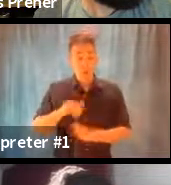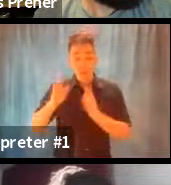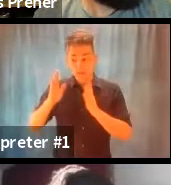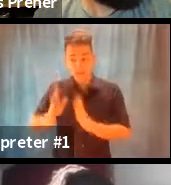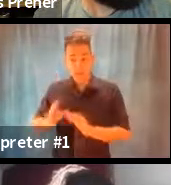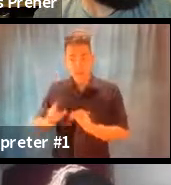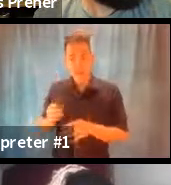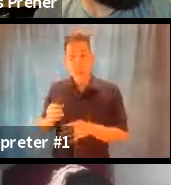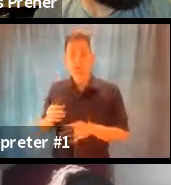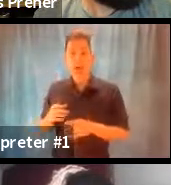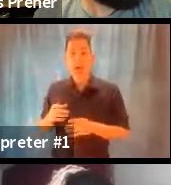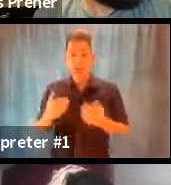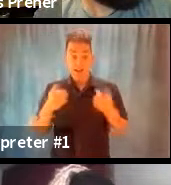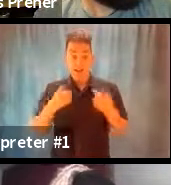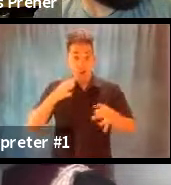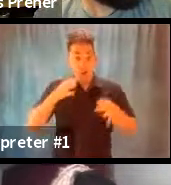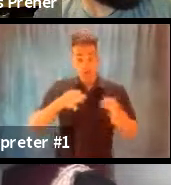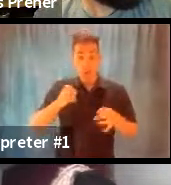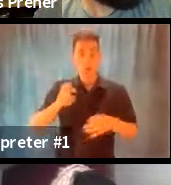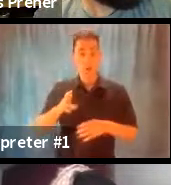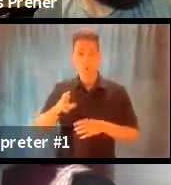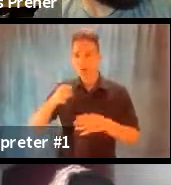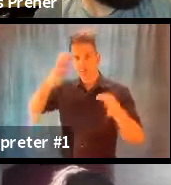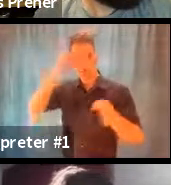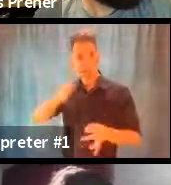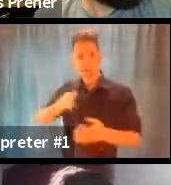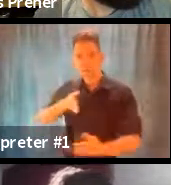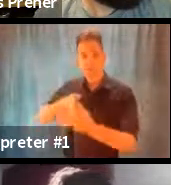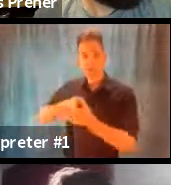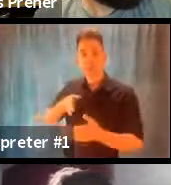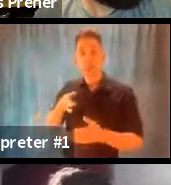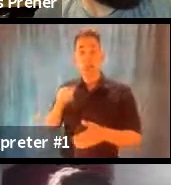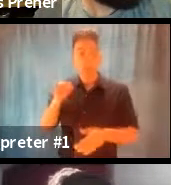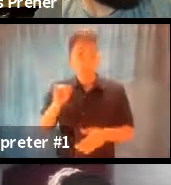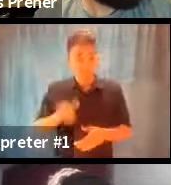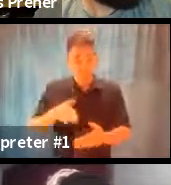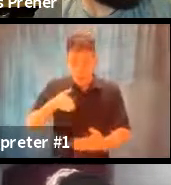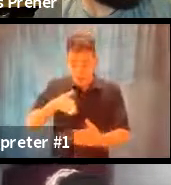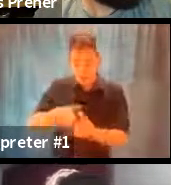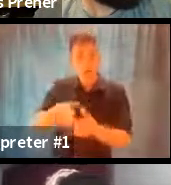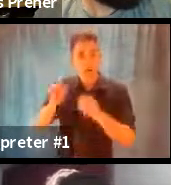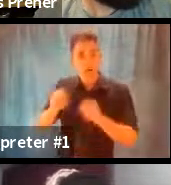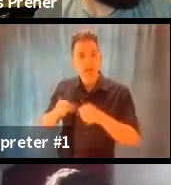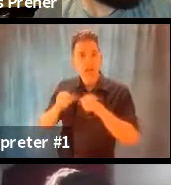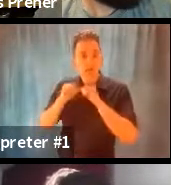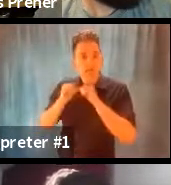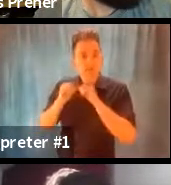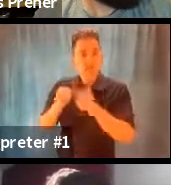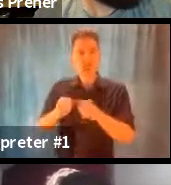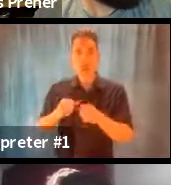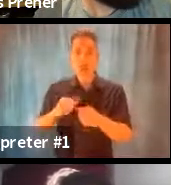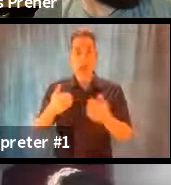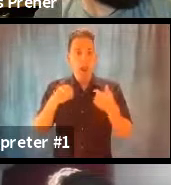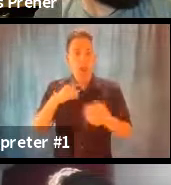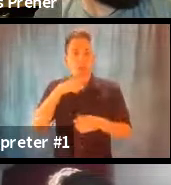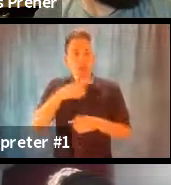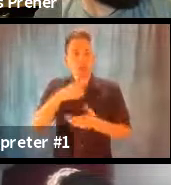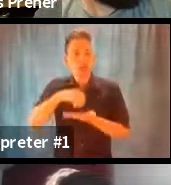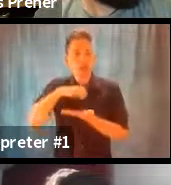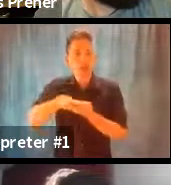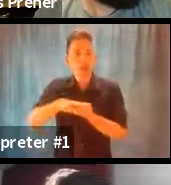or a judgment against them, the mere filing of an action has lasting implications in form of a public record that follows a tenant